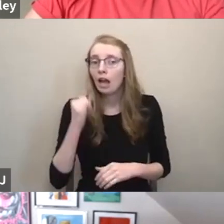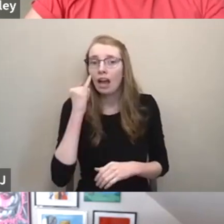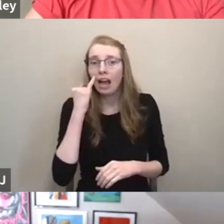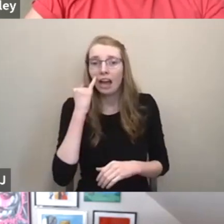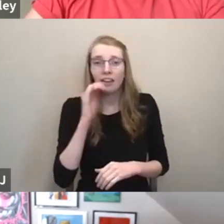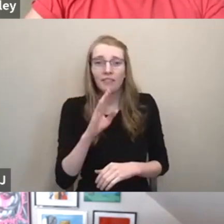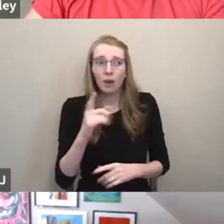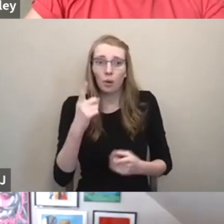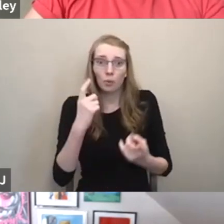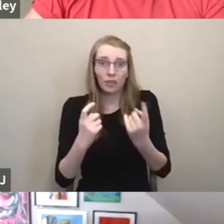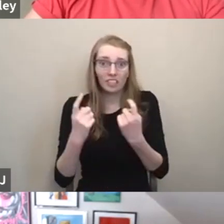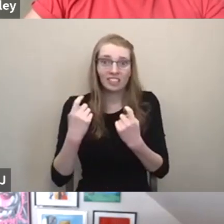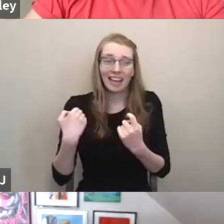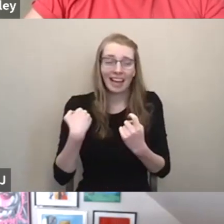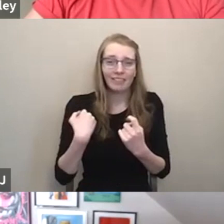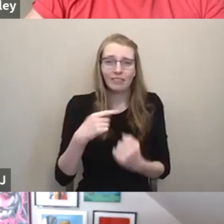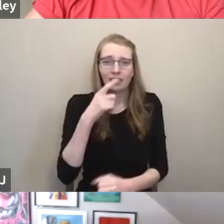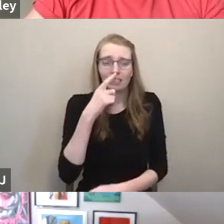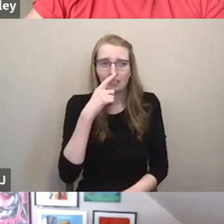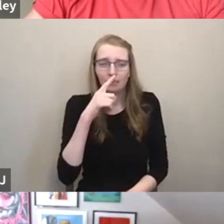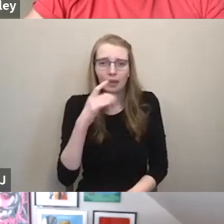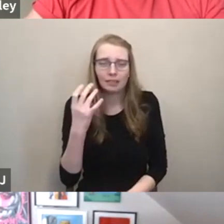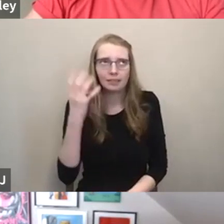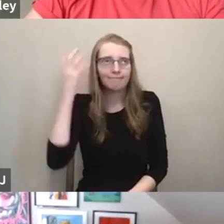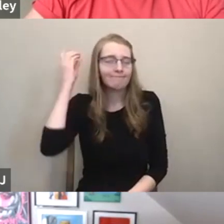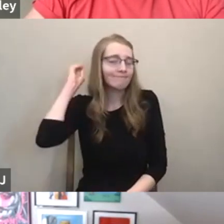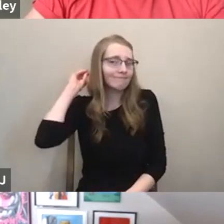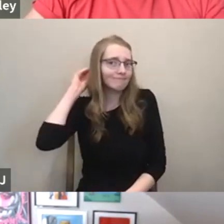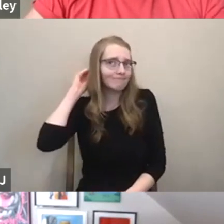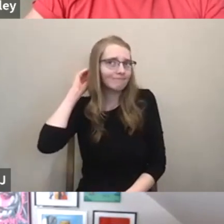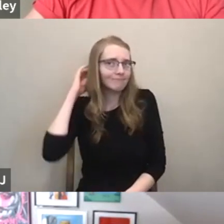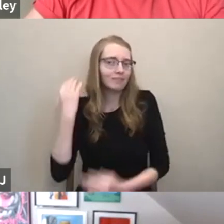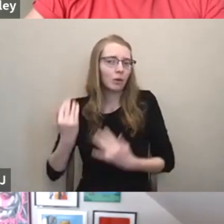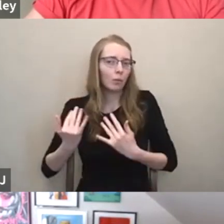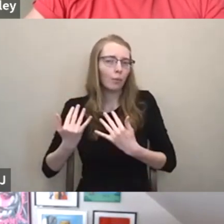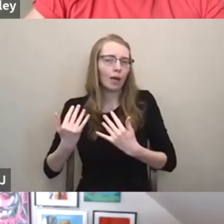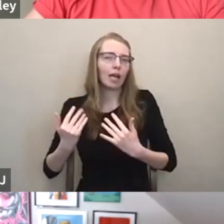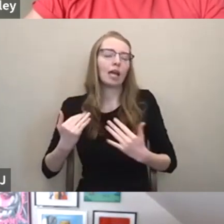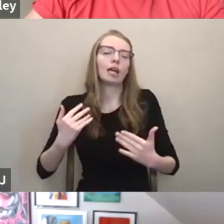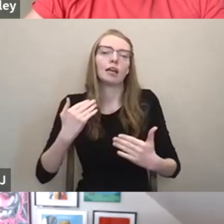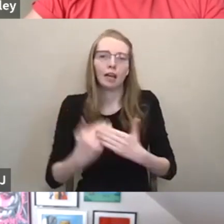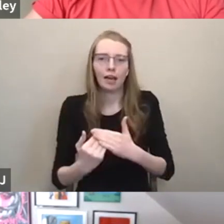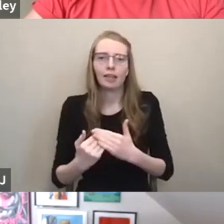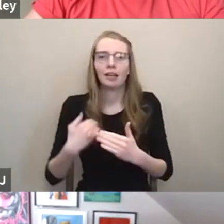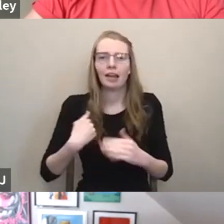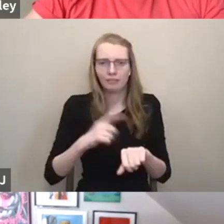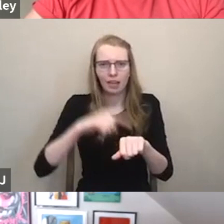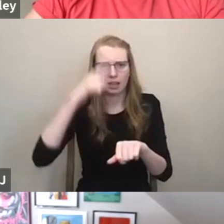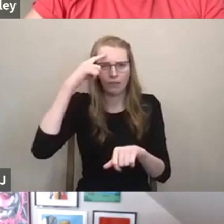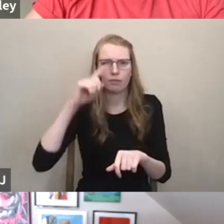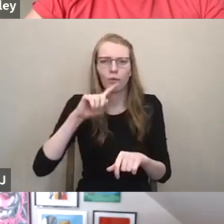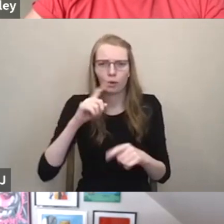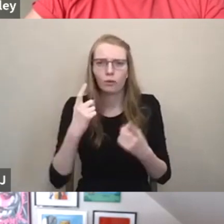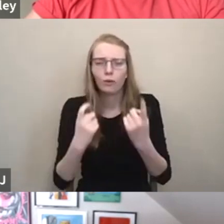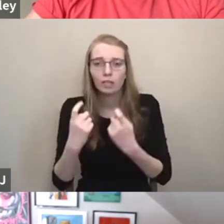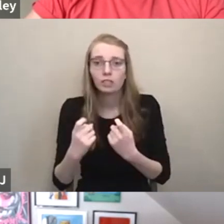questions to the question session or the end of our section, would be amazing. Or send them to Landon if they